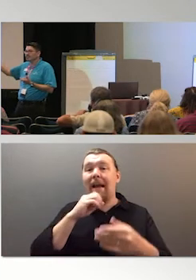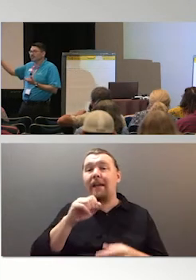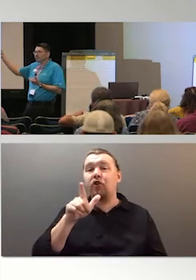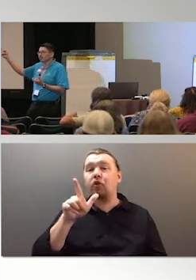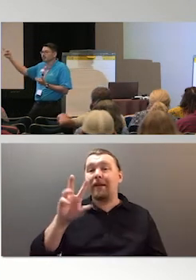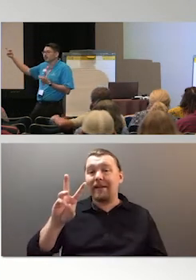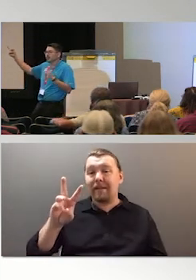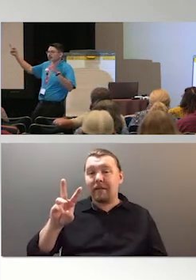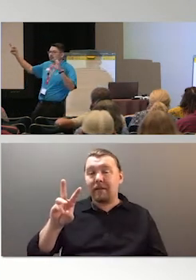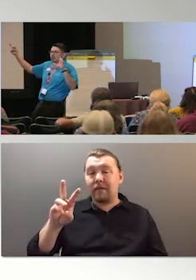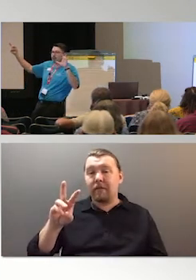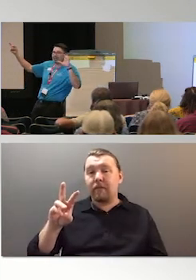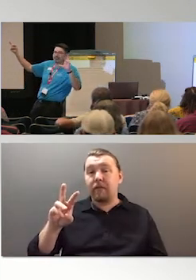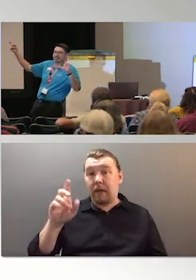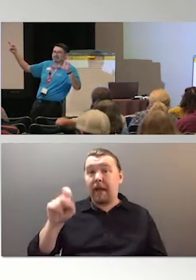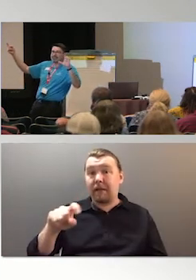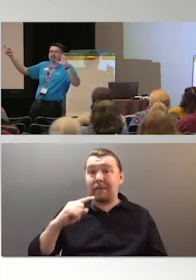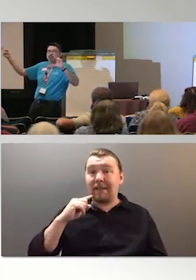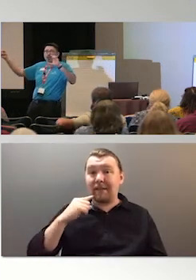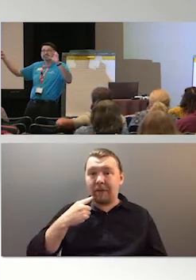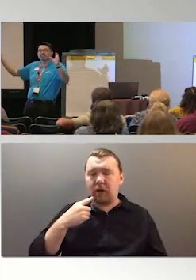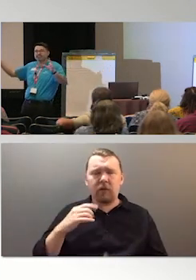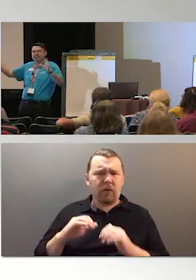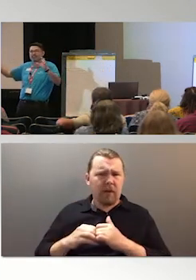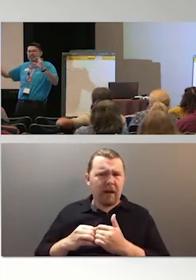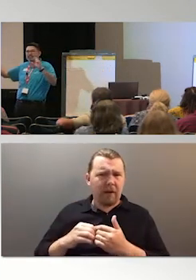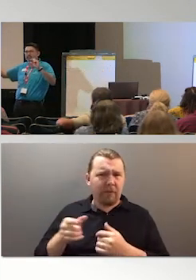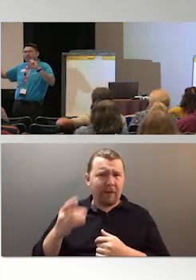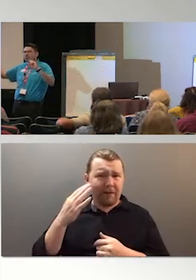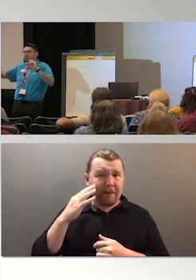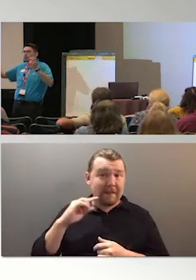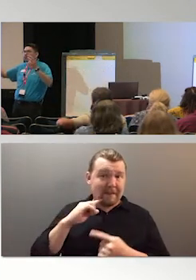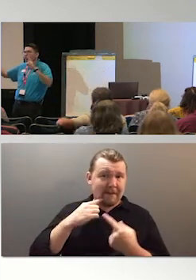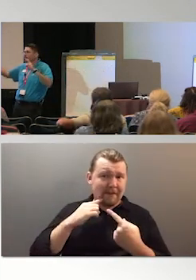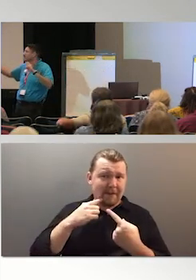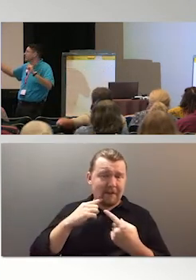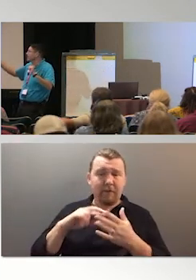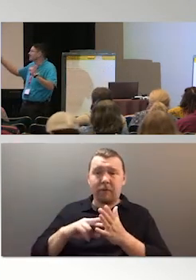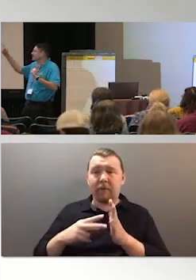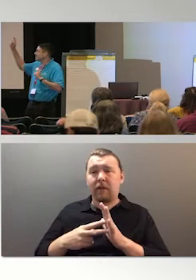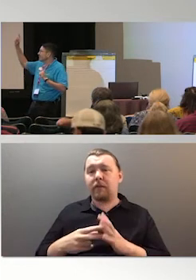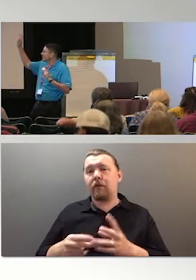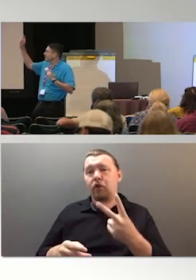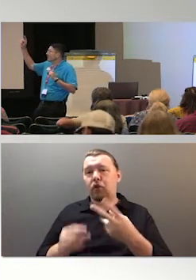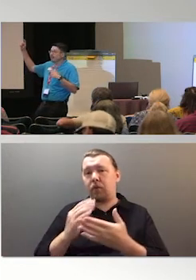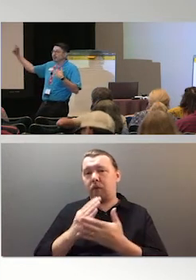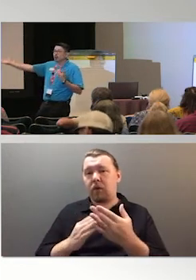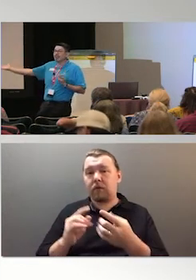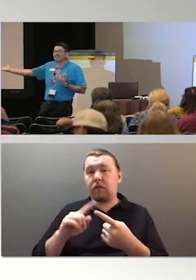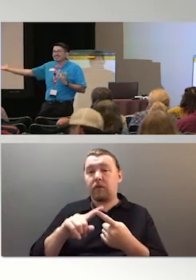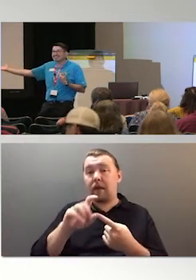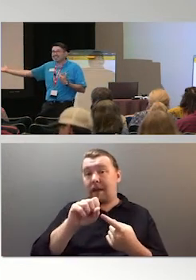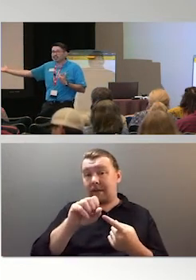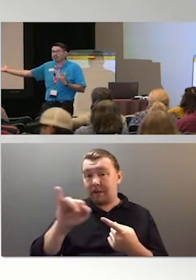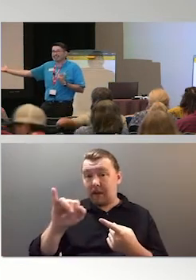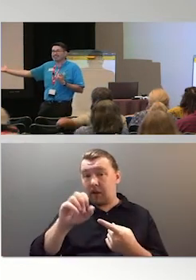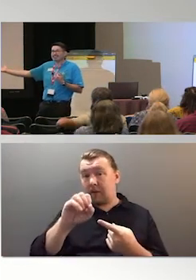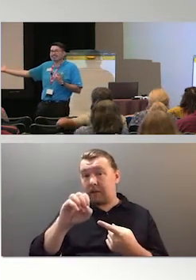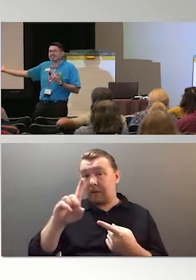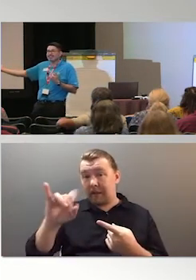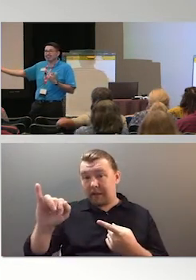be severe. And so how they mark severity is 2-pronged, basically saying if you're on SSI